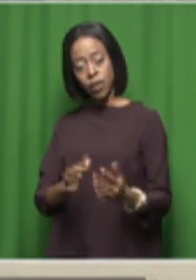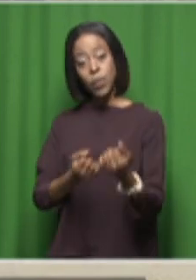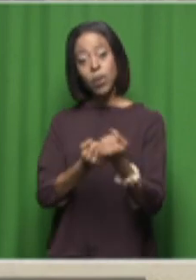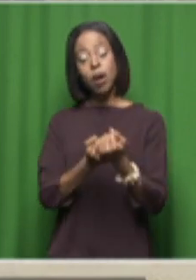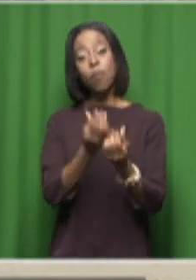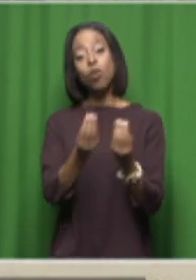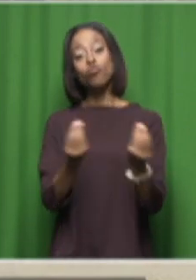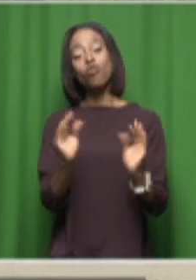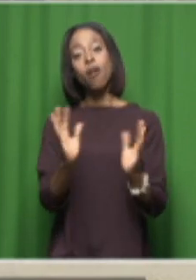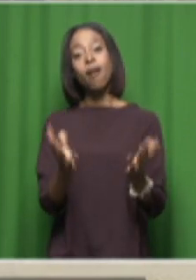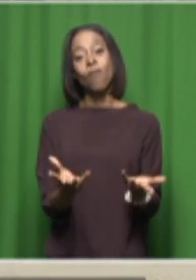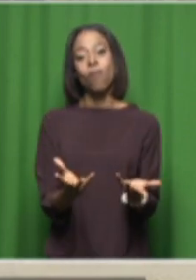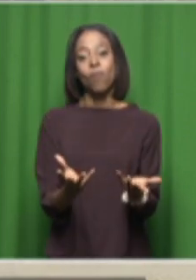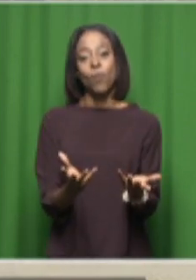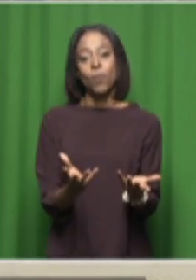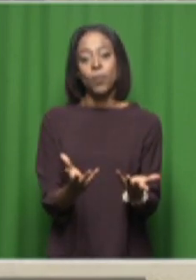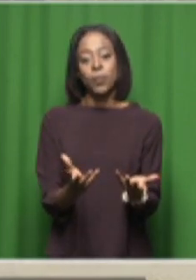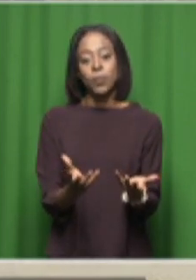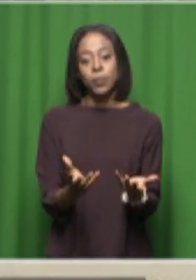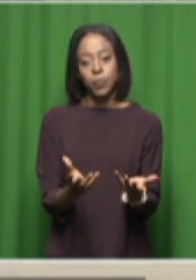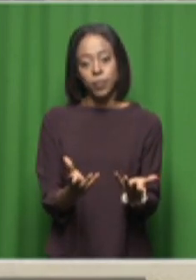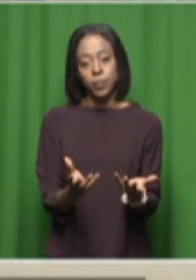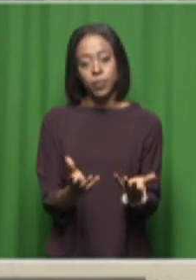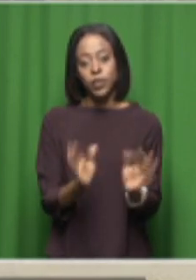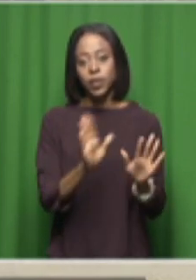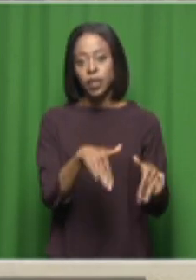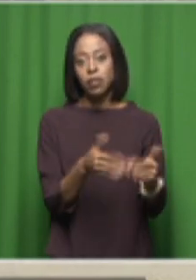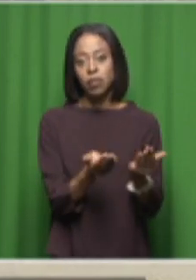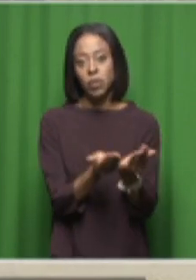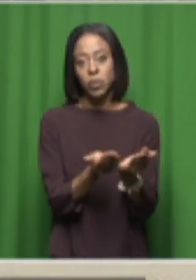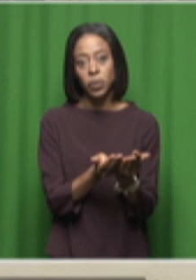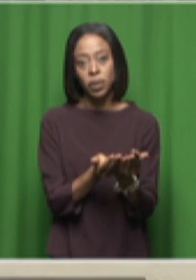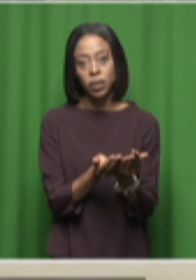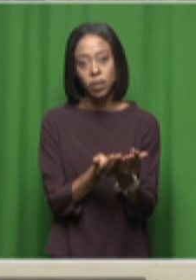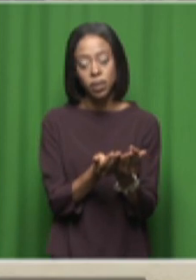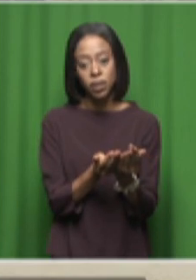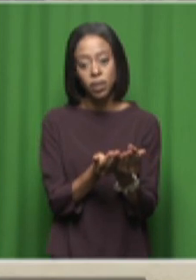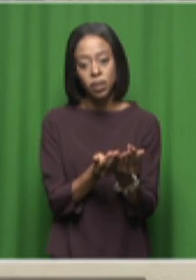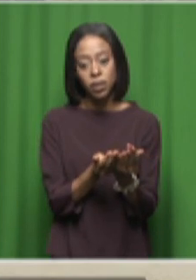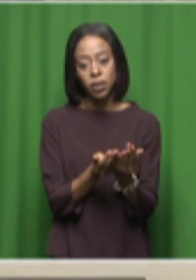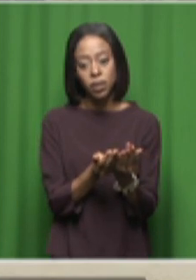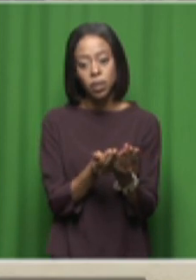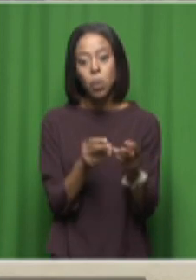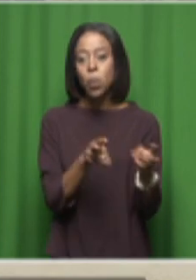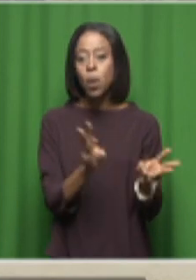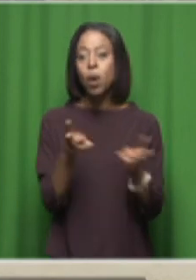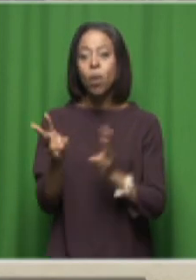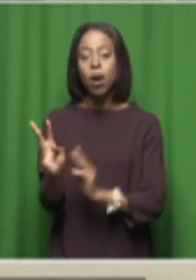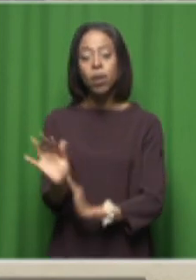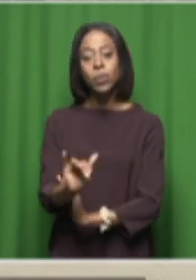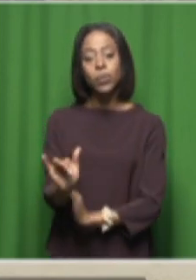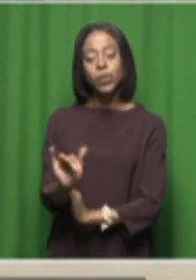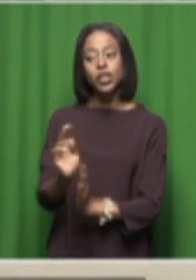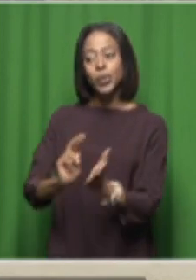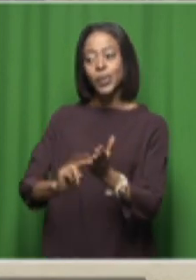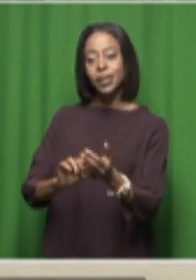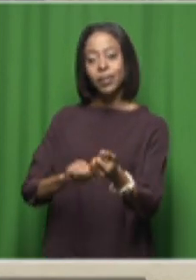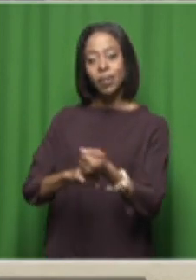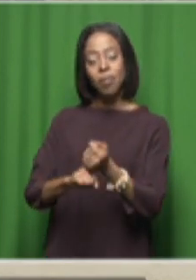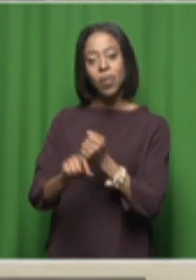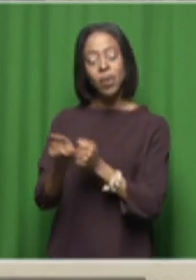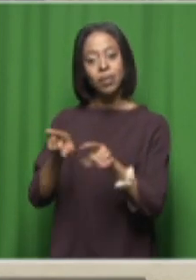support these children that leave school and find ways in which we need to support them as